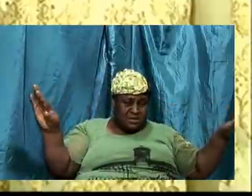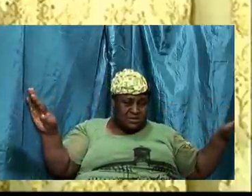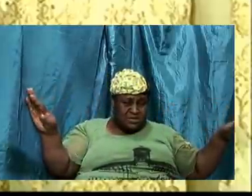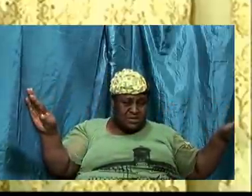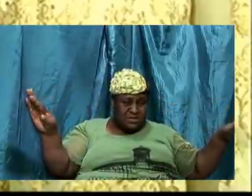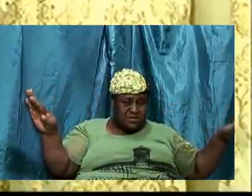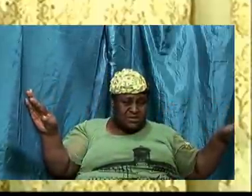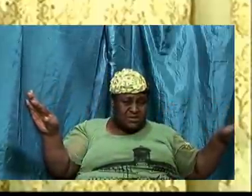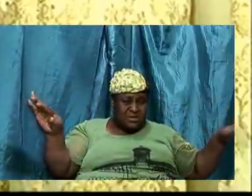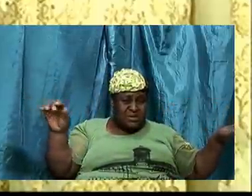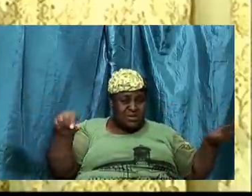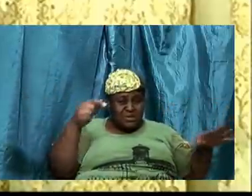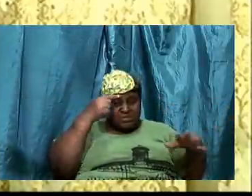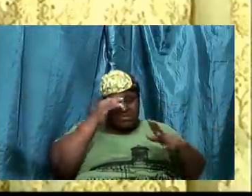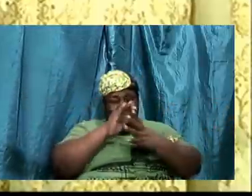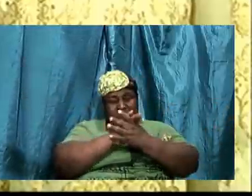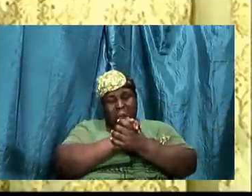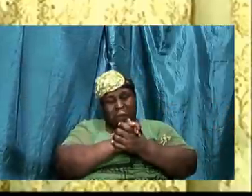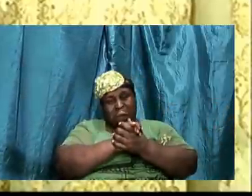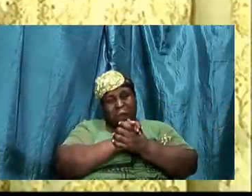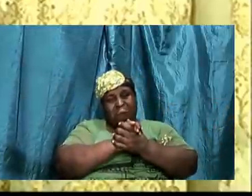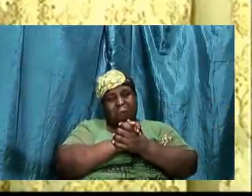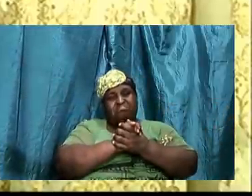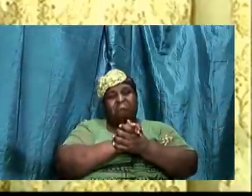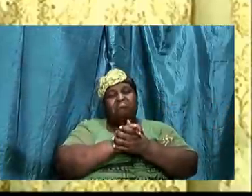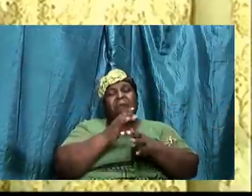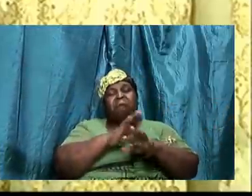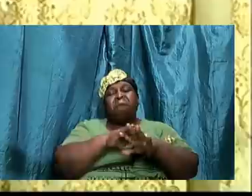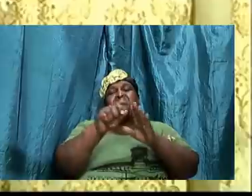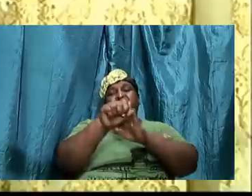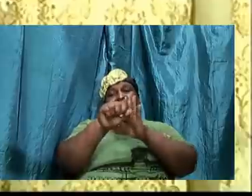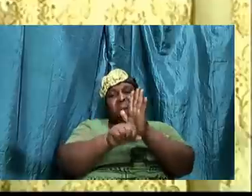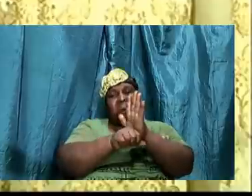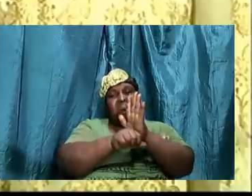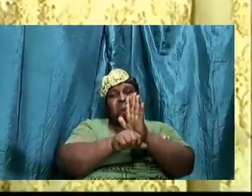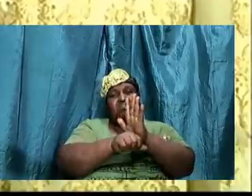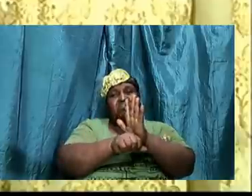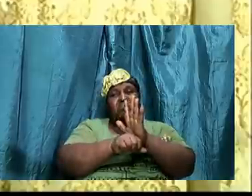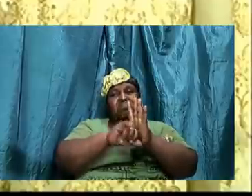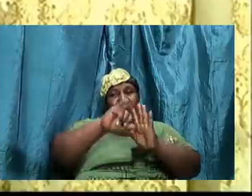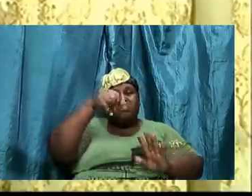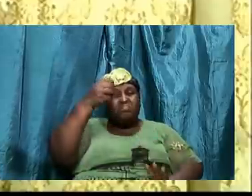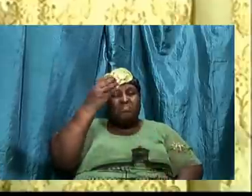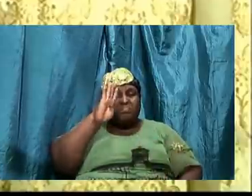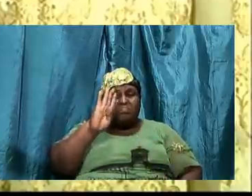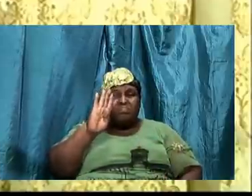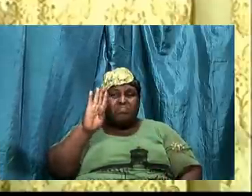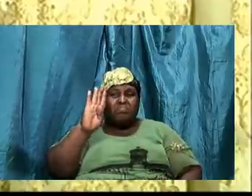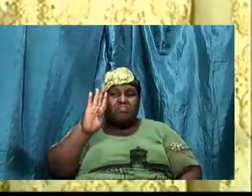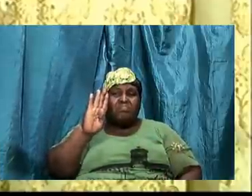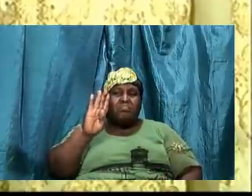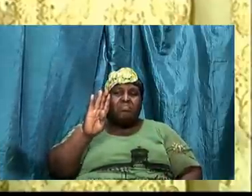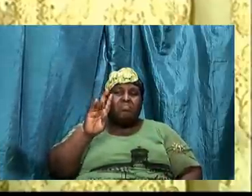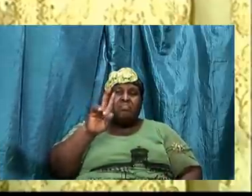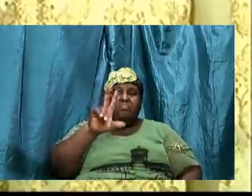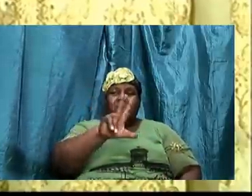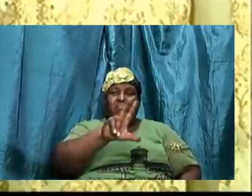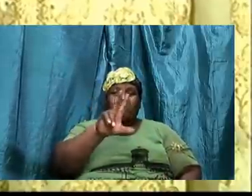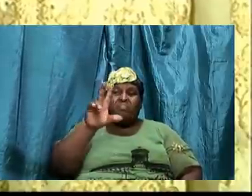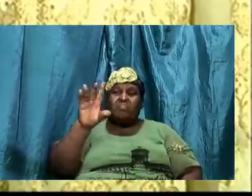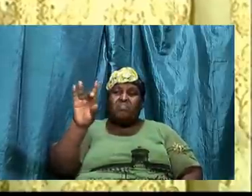And this belief is based upon scriptures. If we turn to Job 38,